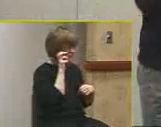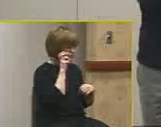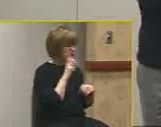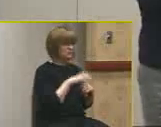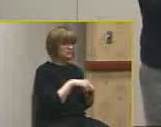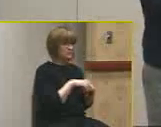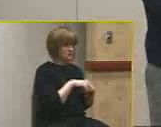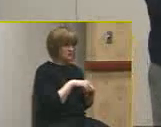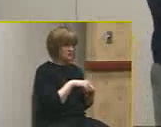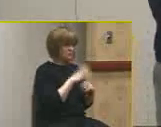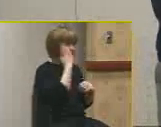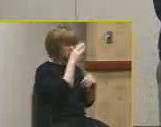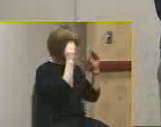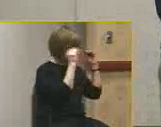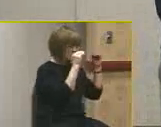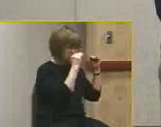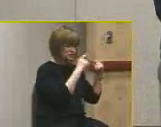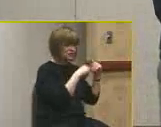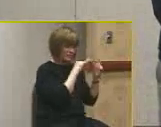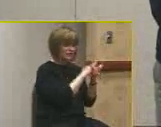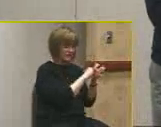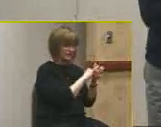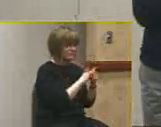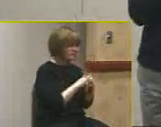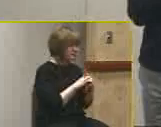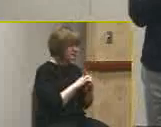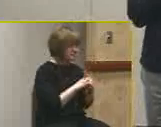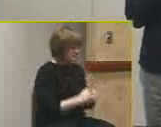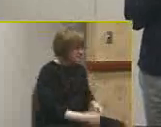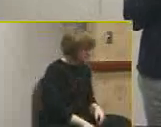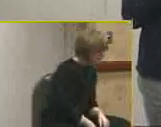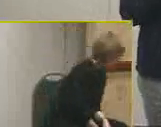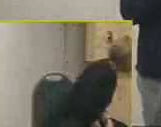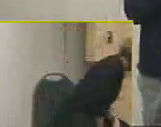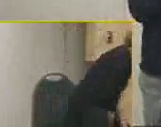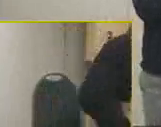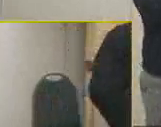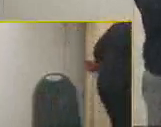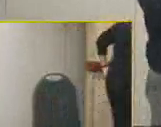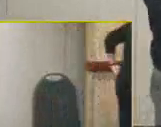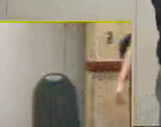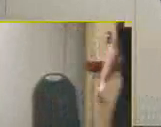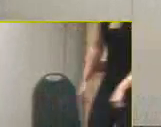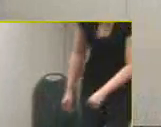do. So we're kind of teaching him about what that manipulation is going to be. Good.